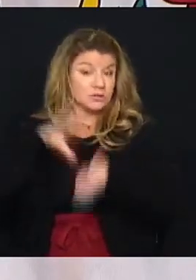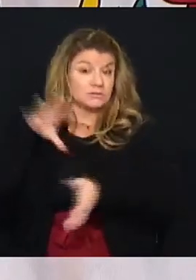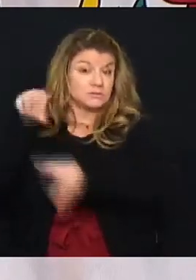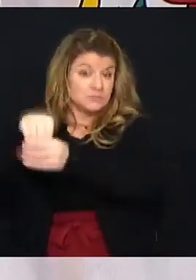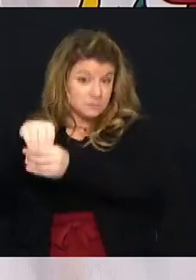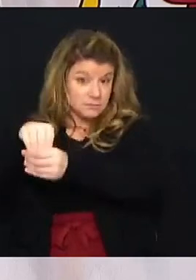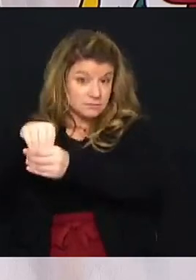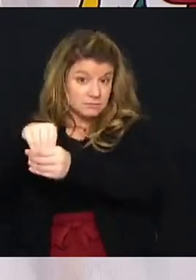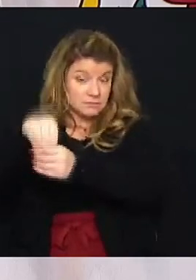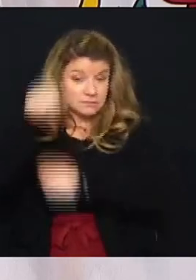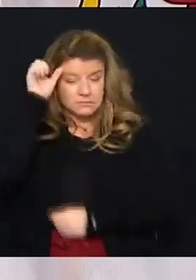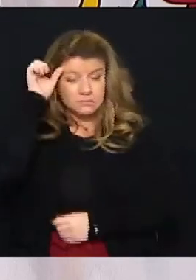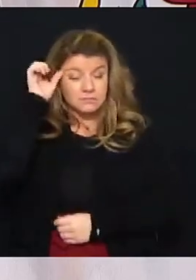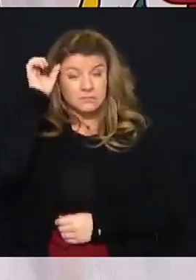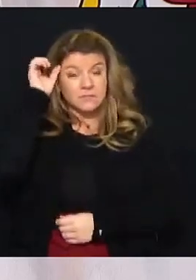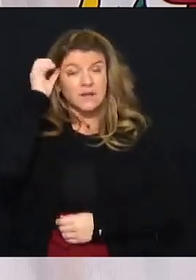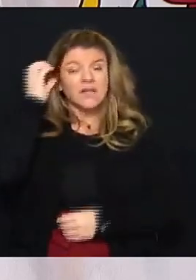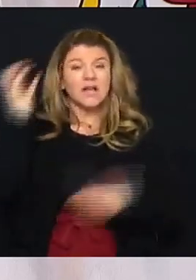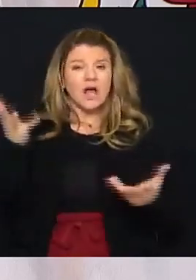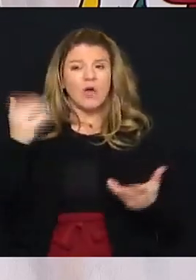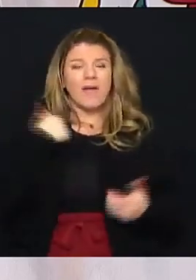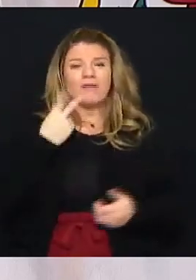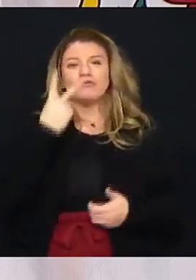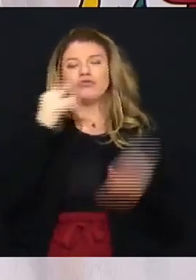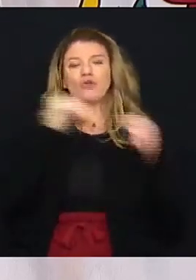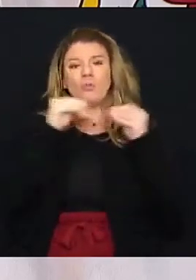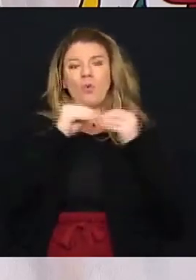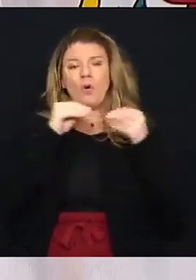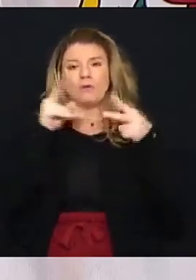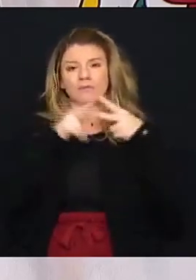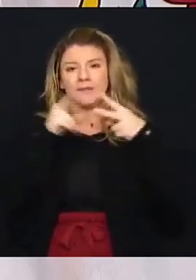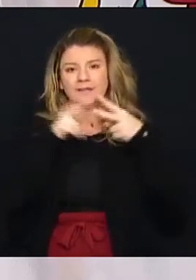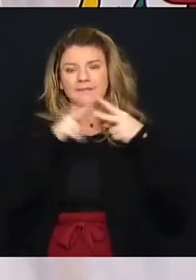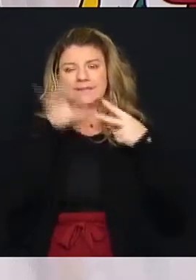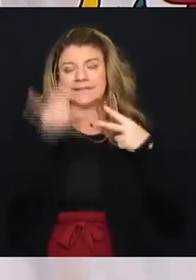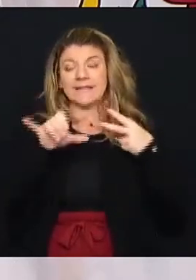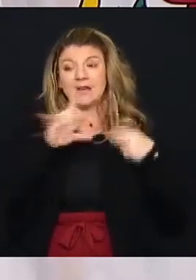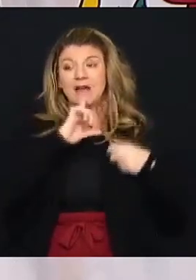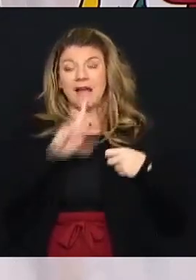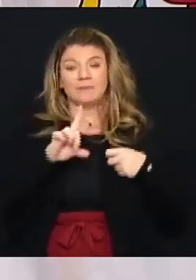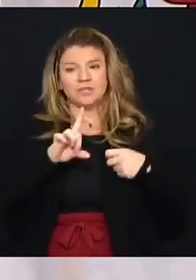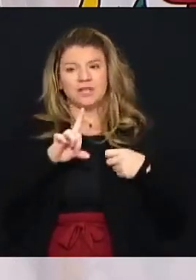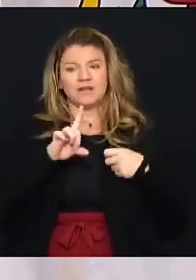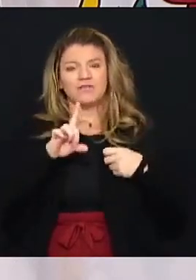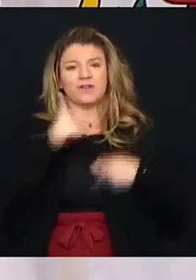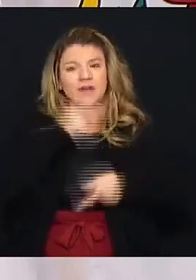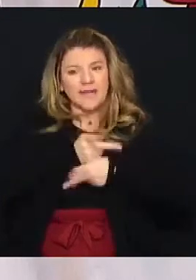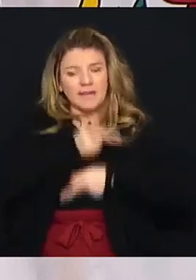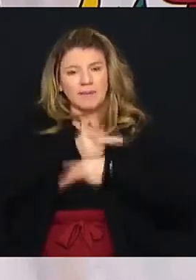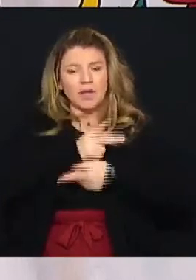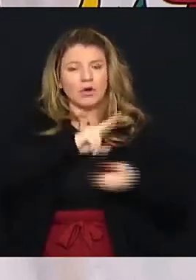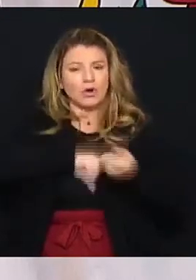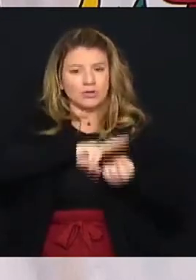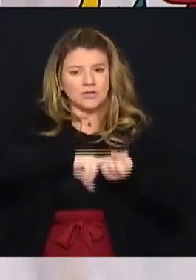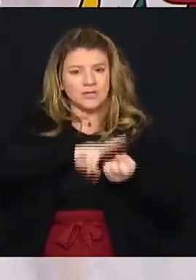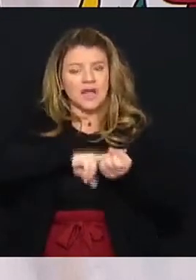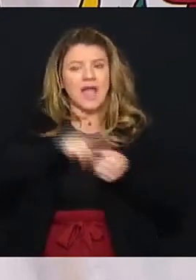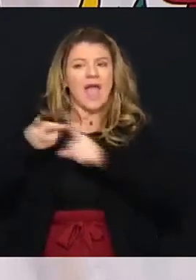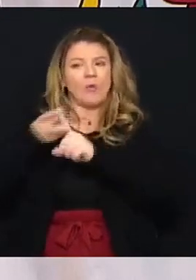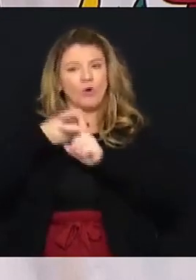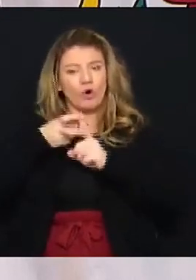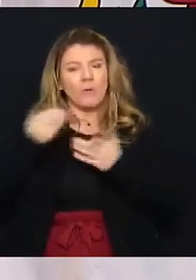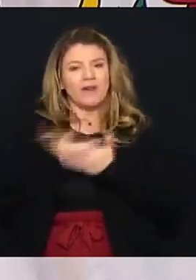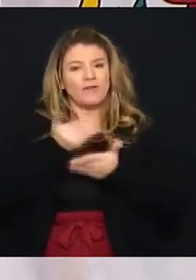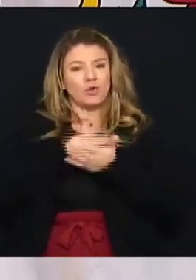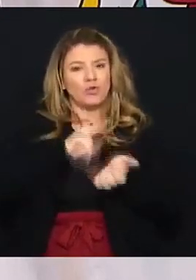this, there's two more components that absolutely are for retention of nurses and recruitment of nurses